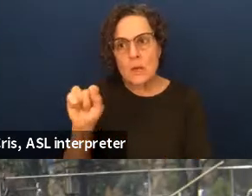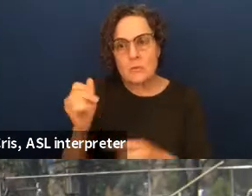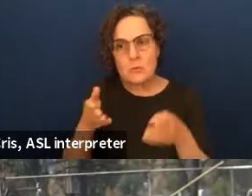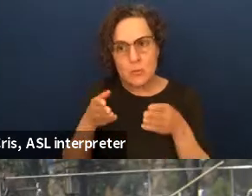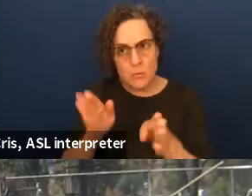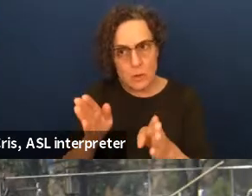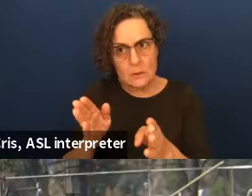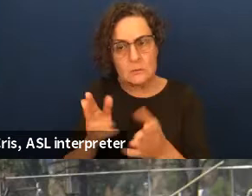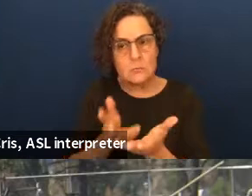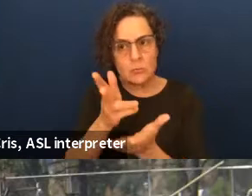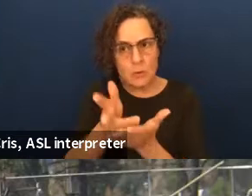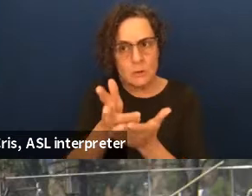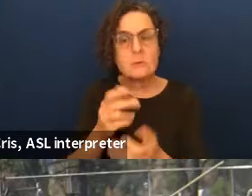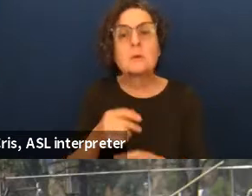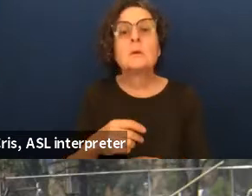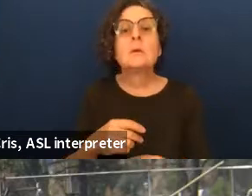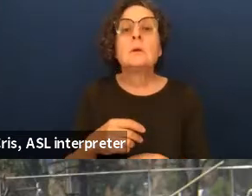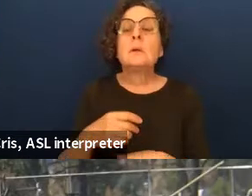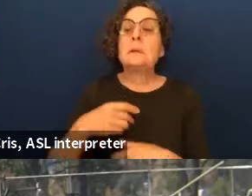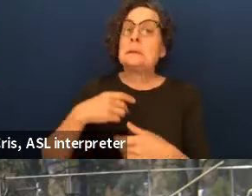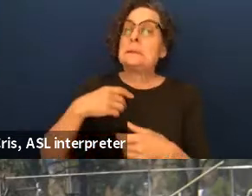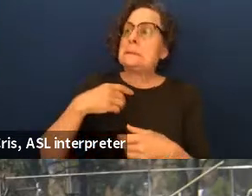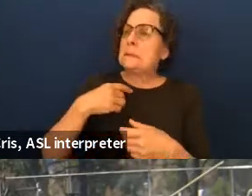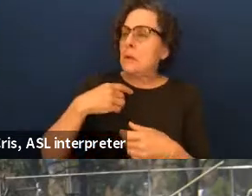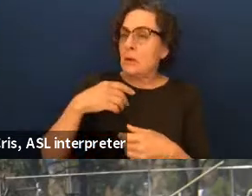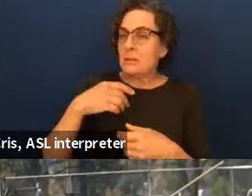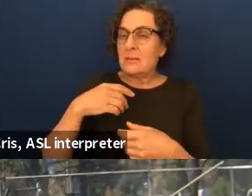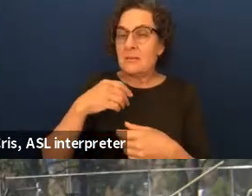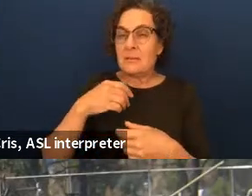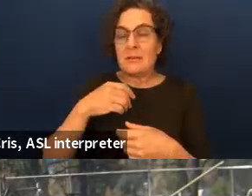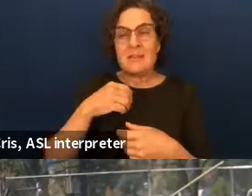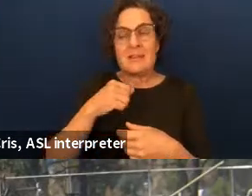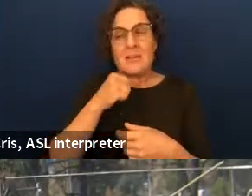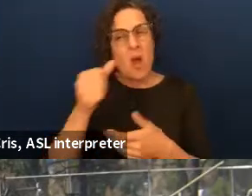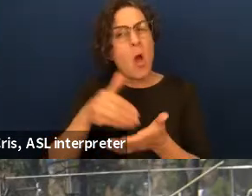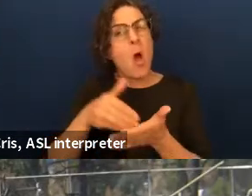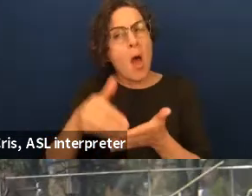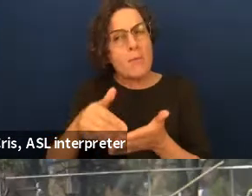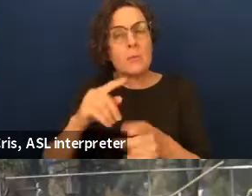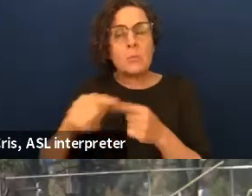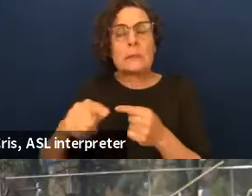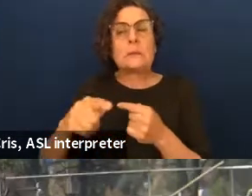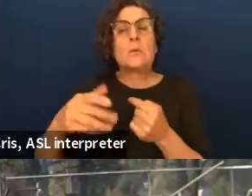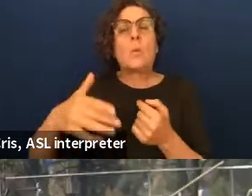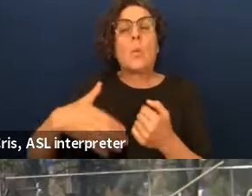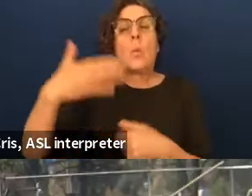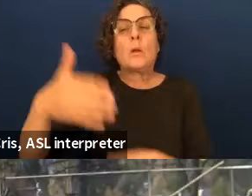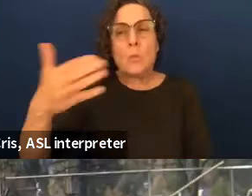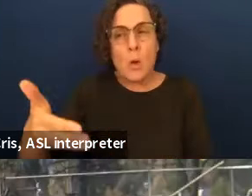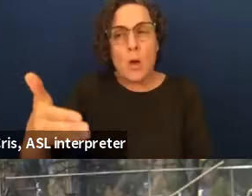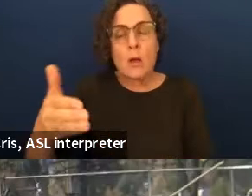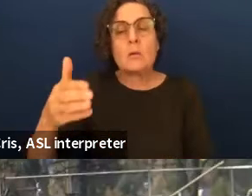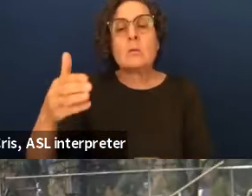In rare instances, concrete is left, but what that entails is core sampling of